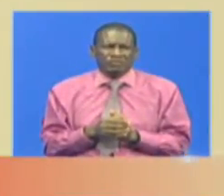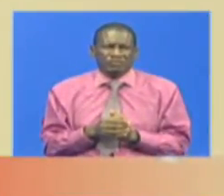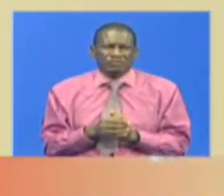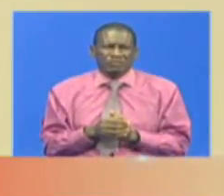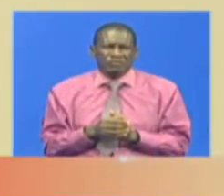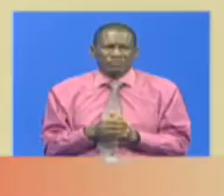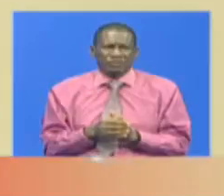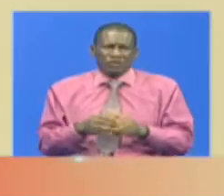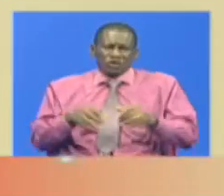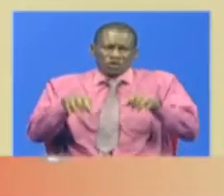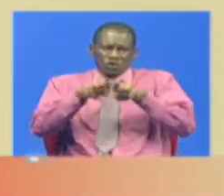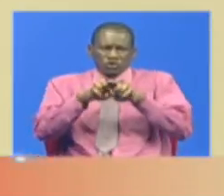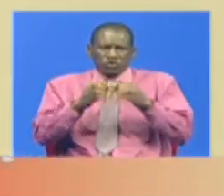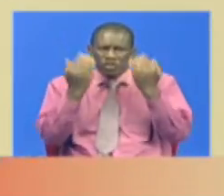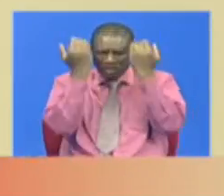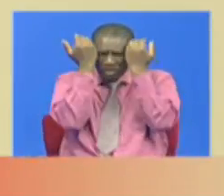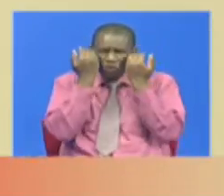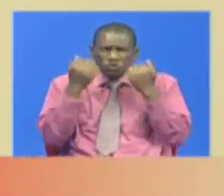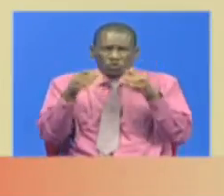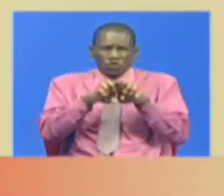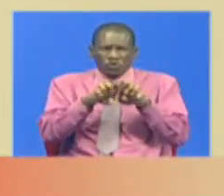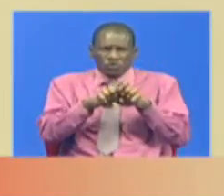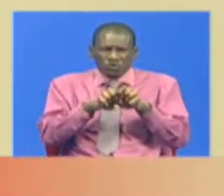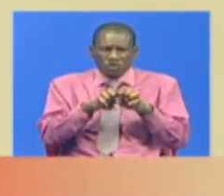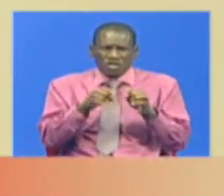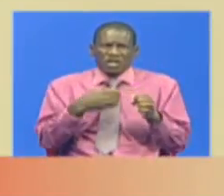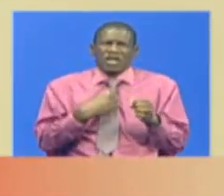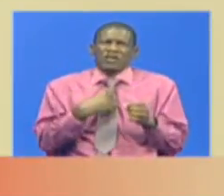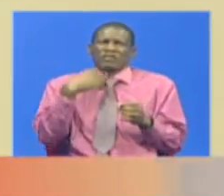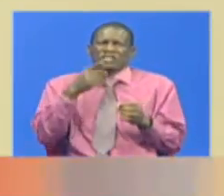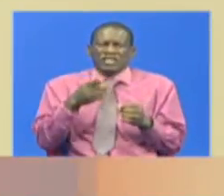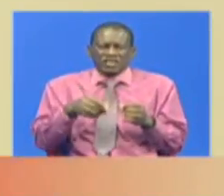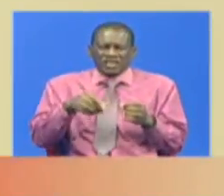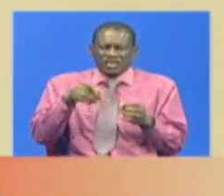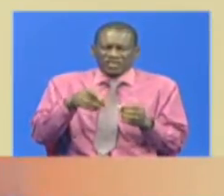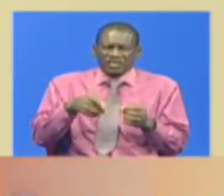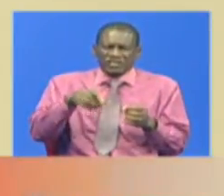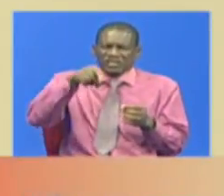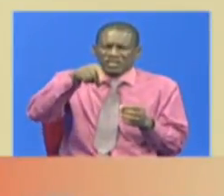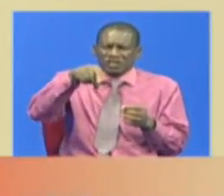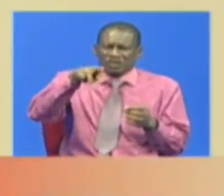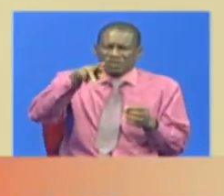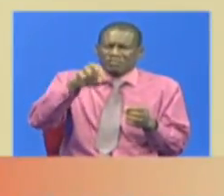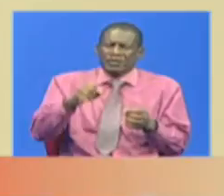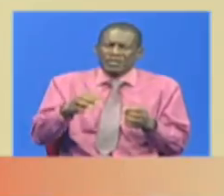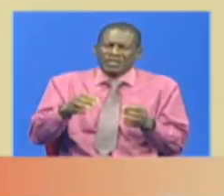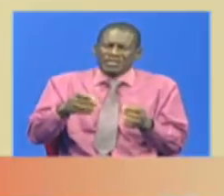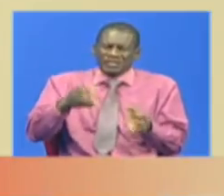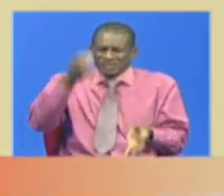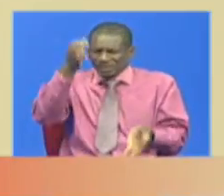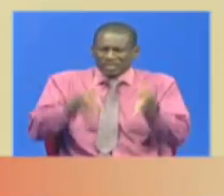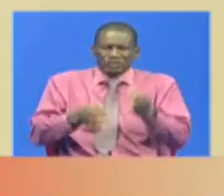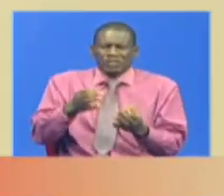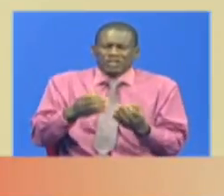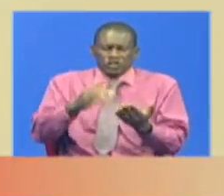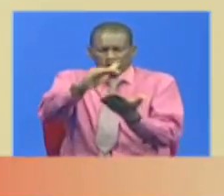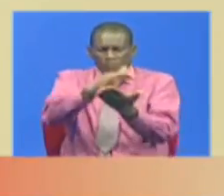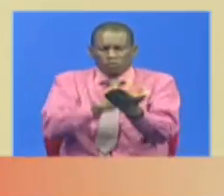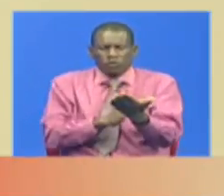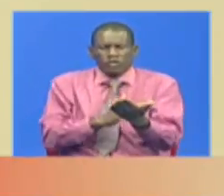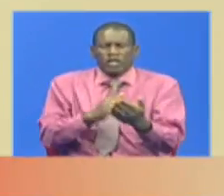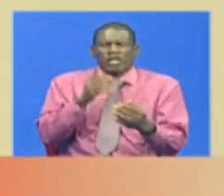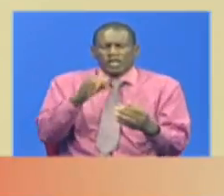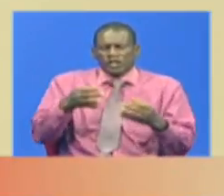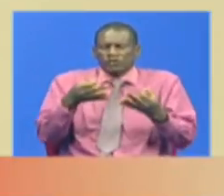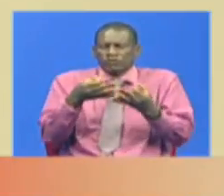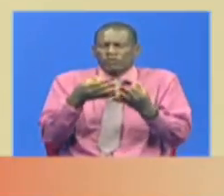And equally, the court has also made an observation that pre-sentence report is a discretion of the court, and it